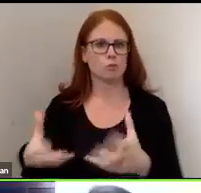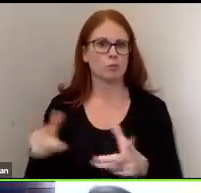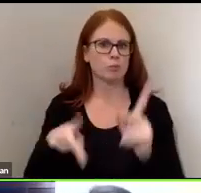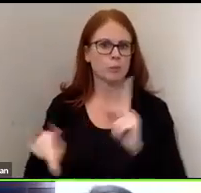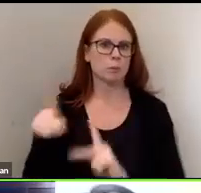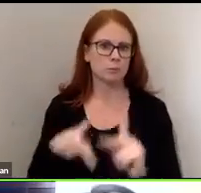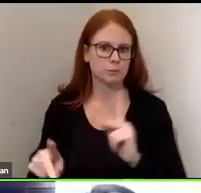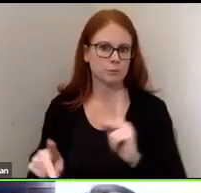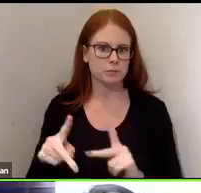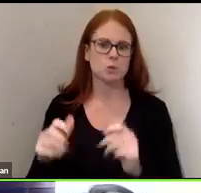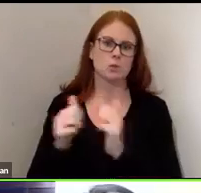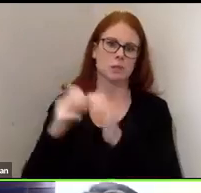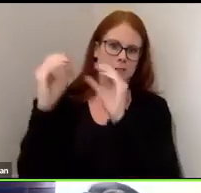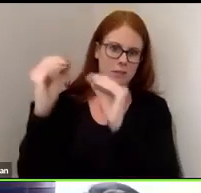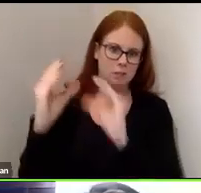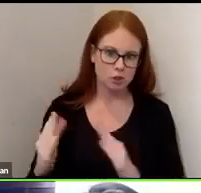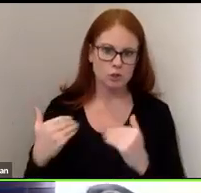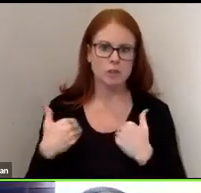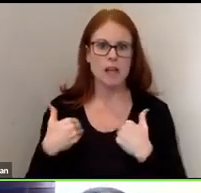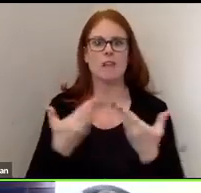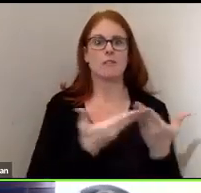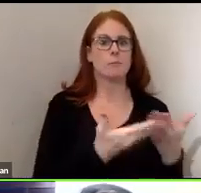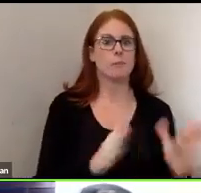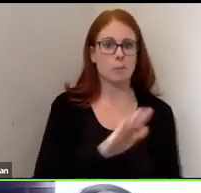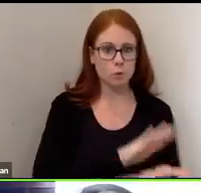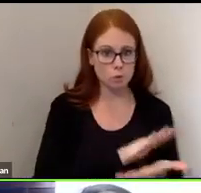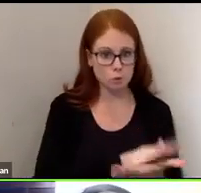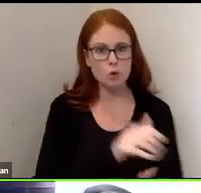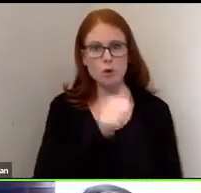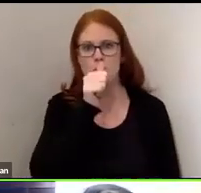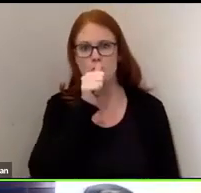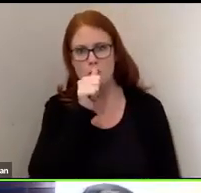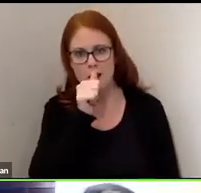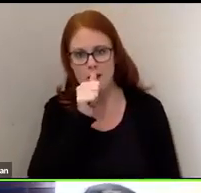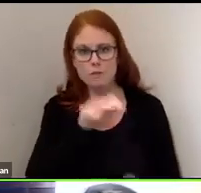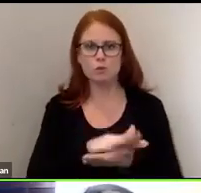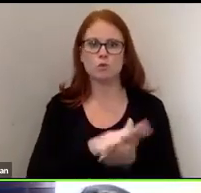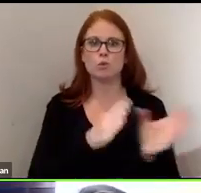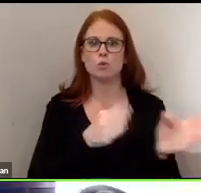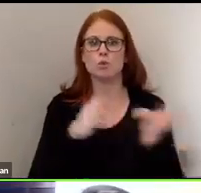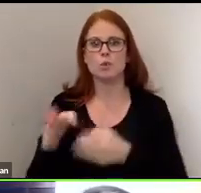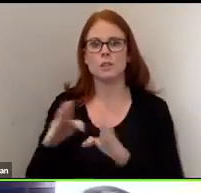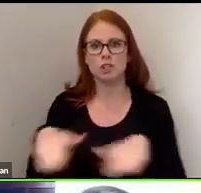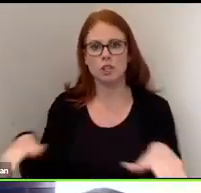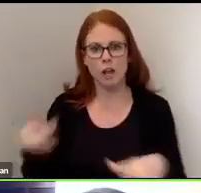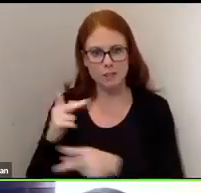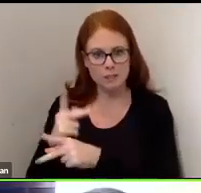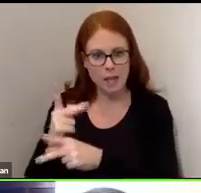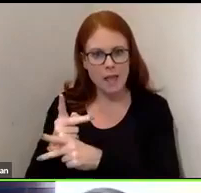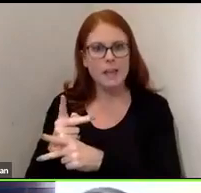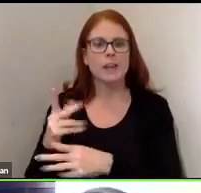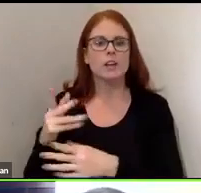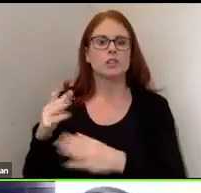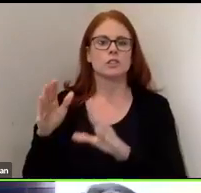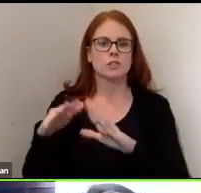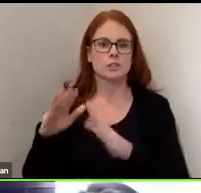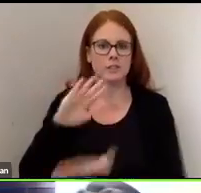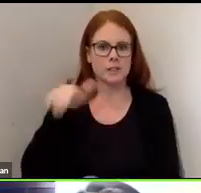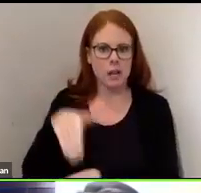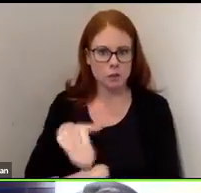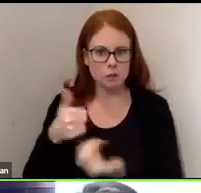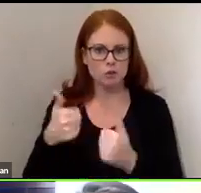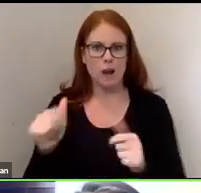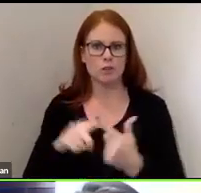with our educators, because we have both public schools, our private parochial schools, and our daycare schools. You know, we're really trying to immunize them at the